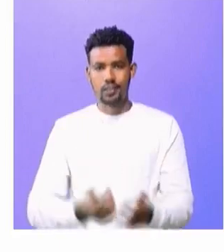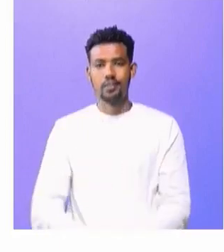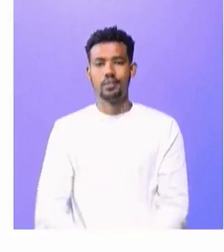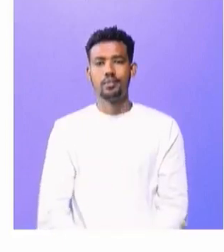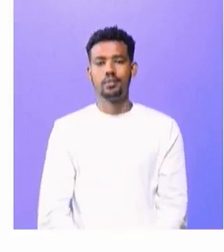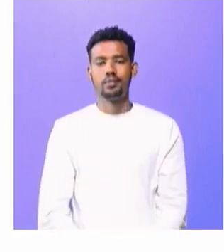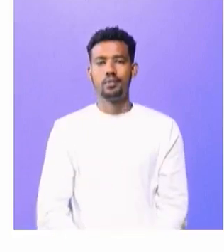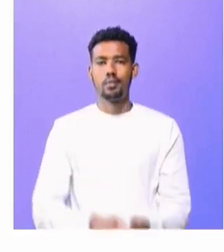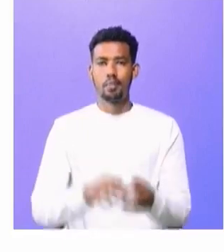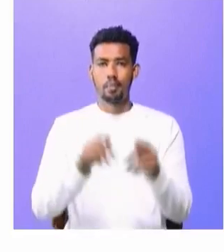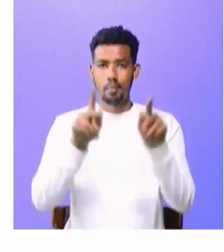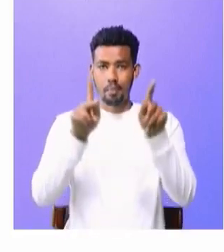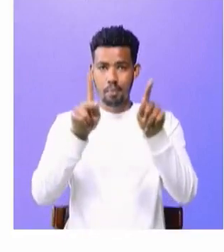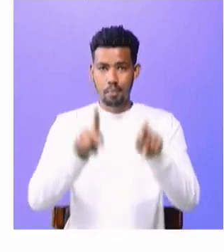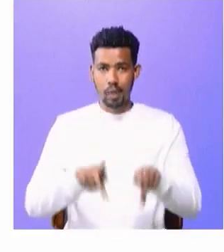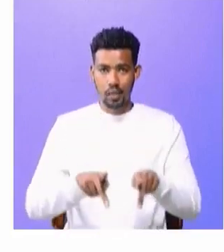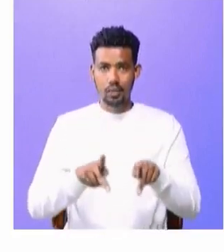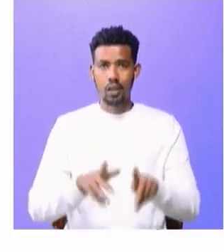person,